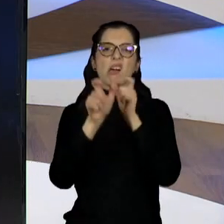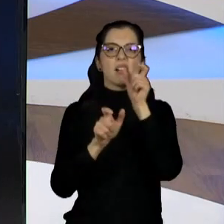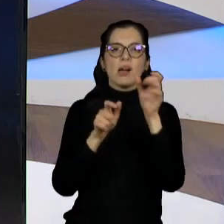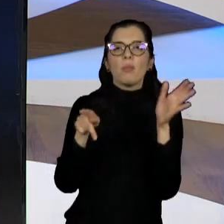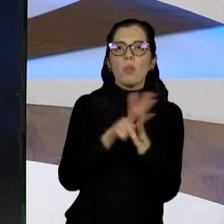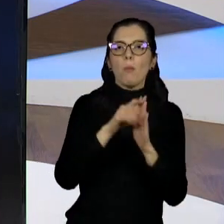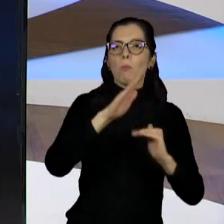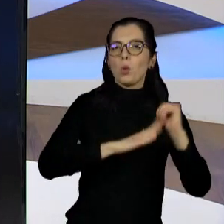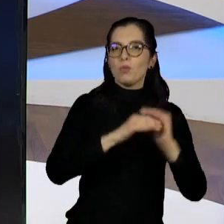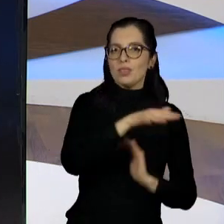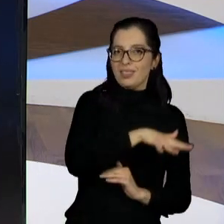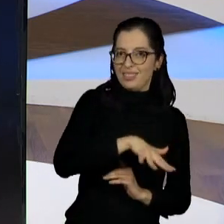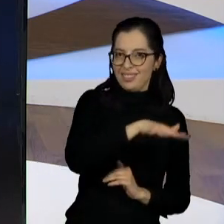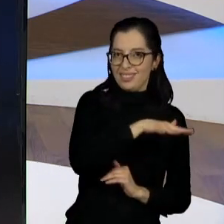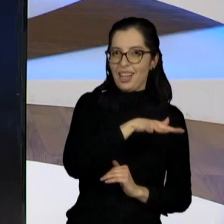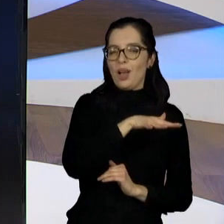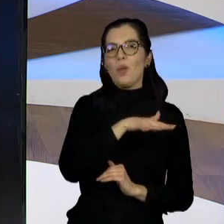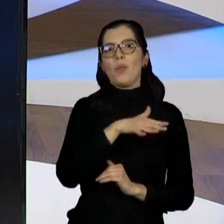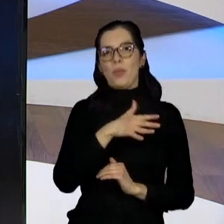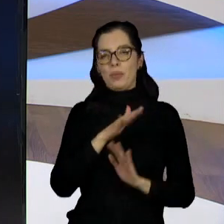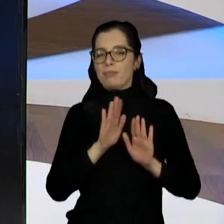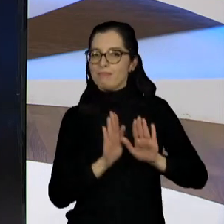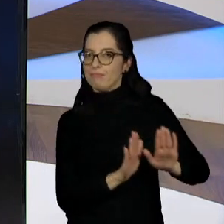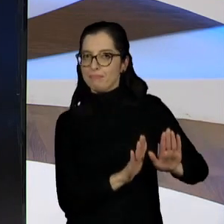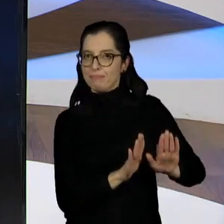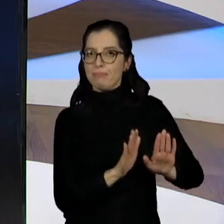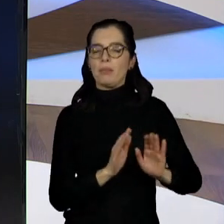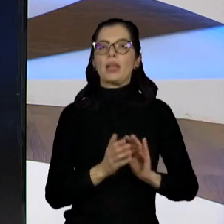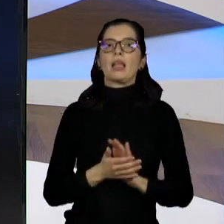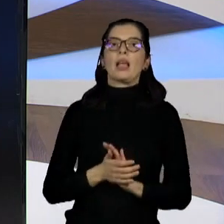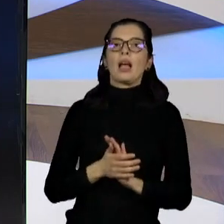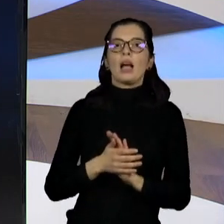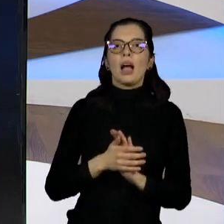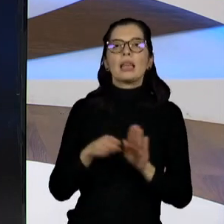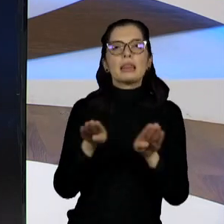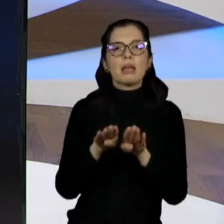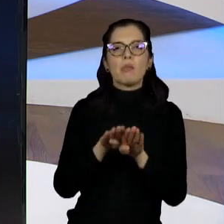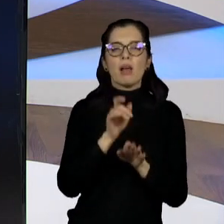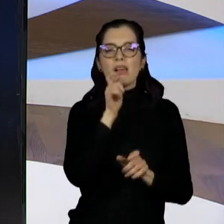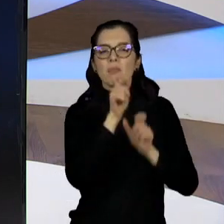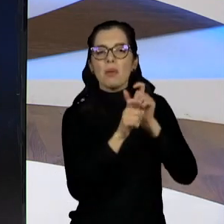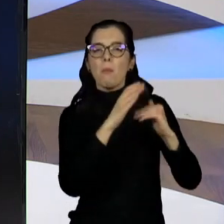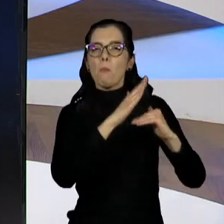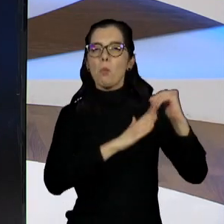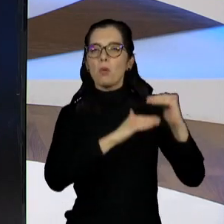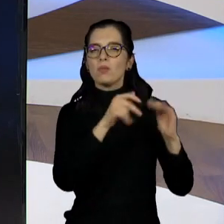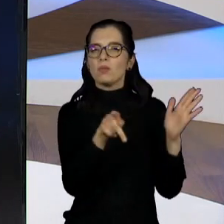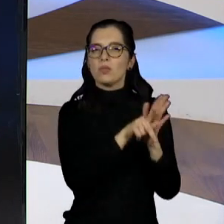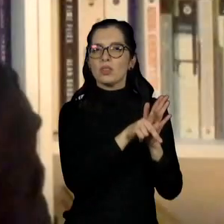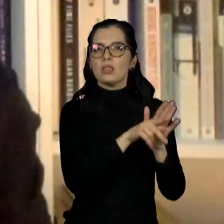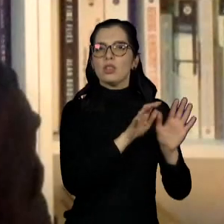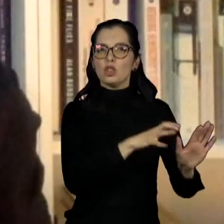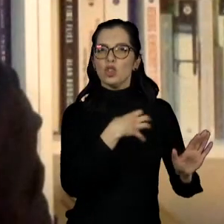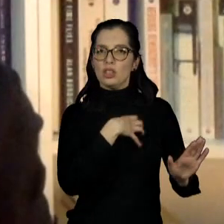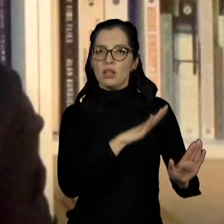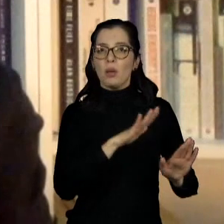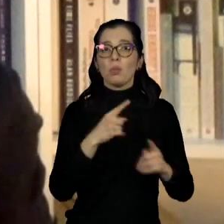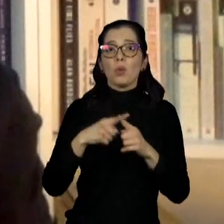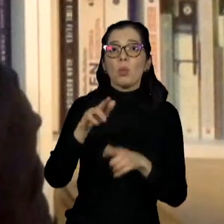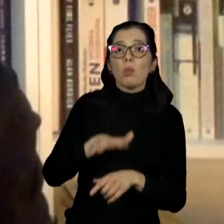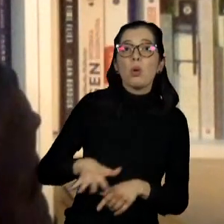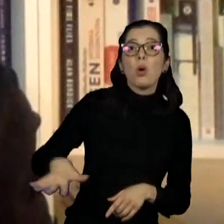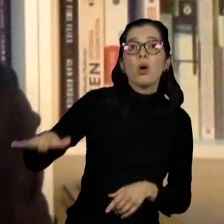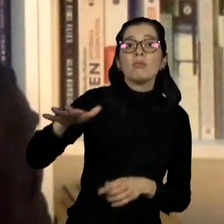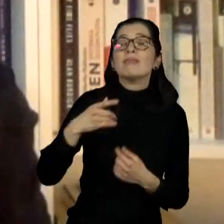you can get rid of the jargon. And, uh, once you have gotten rid of the jargon, I think the public is really